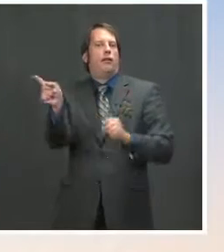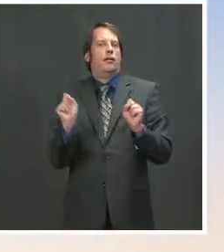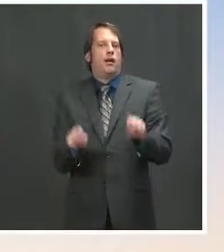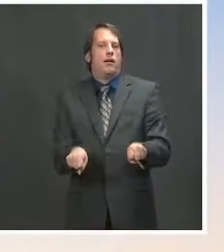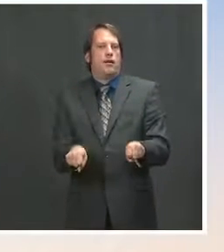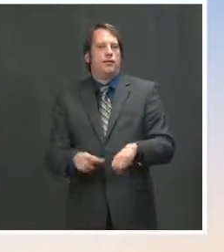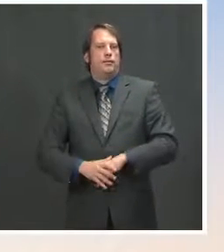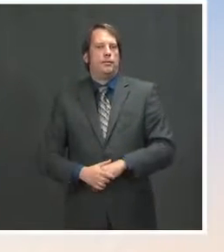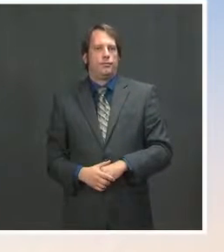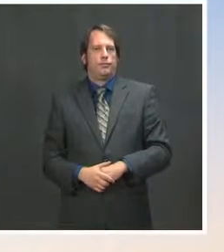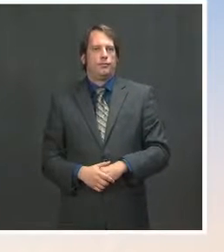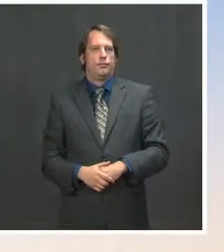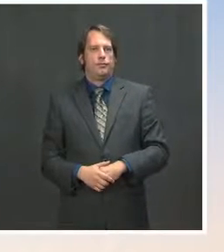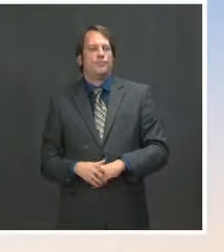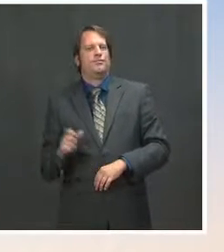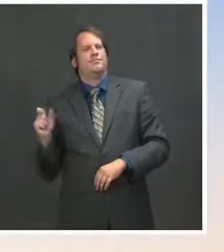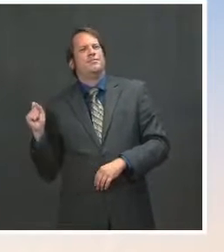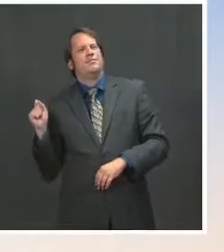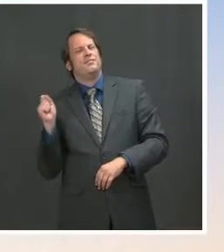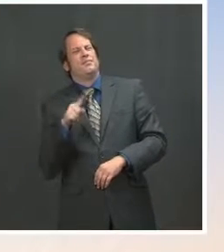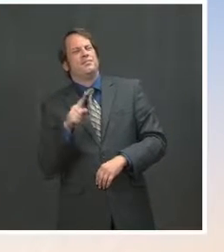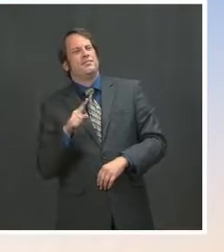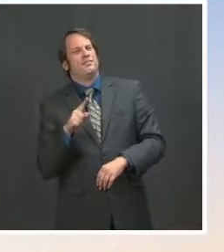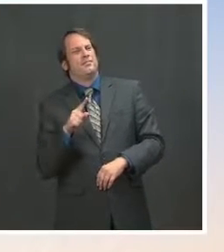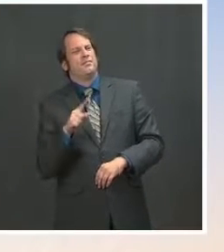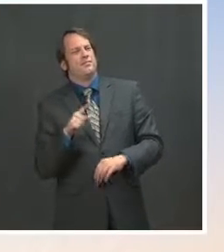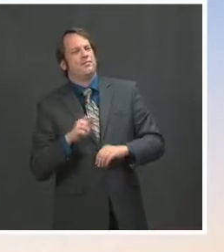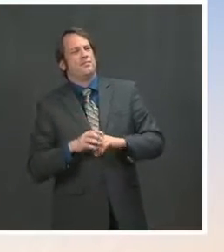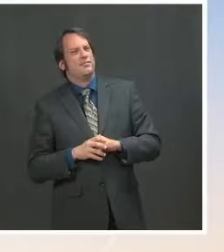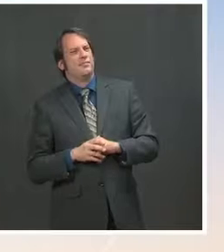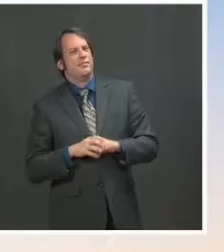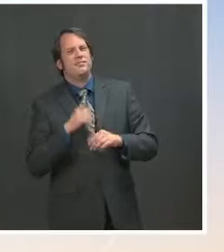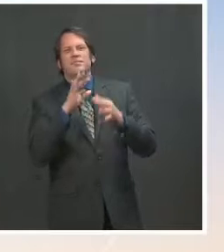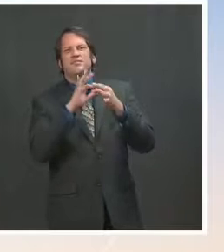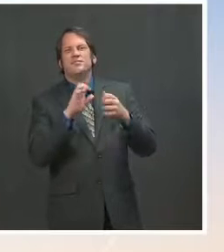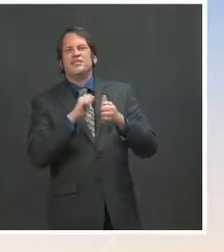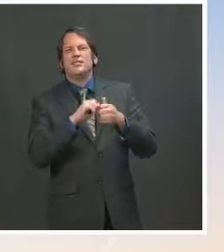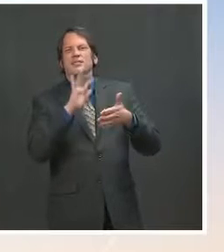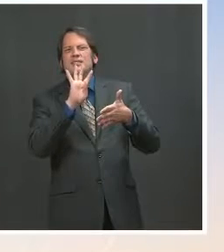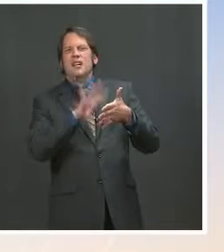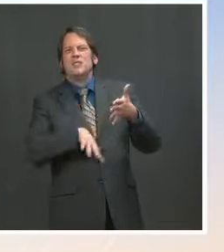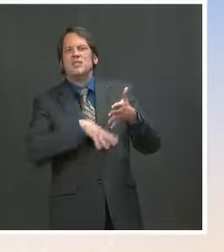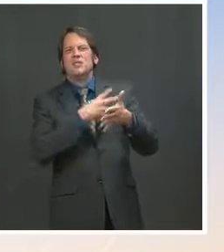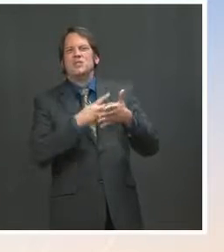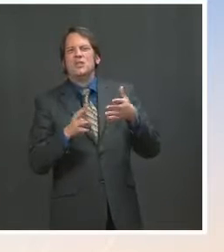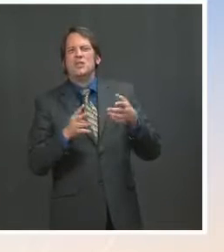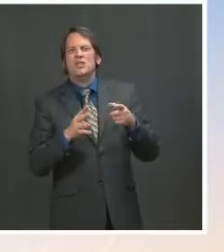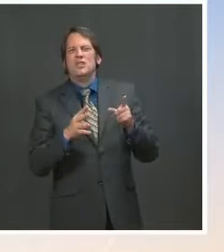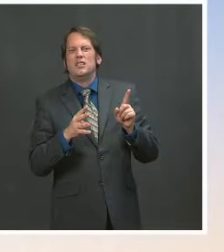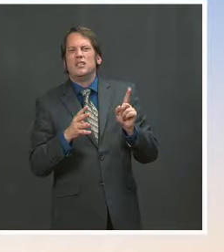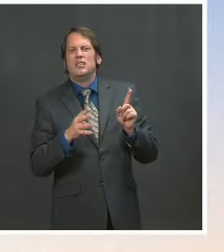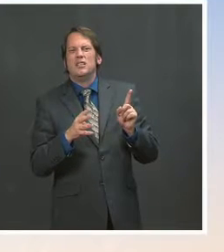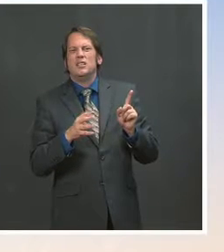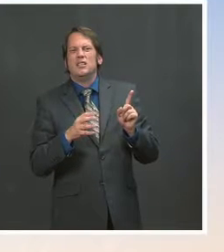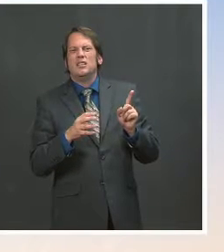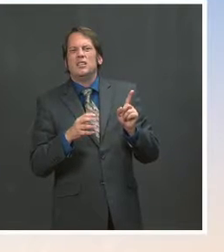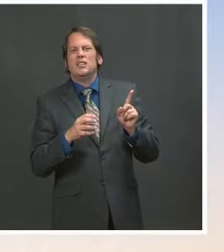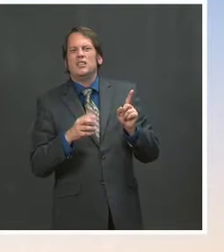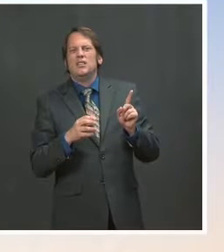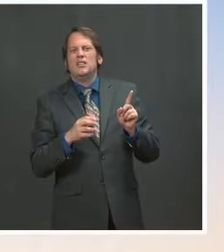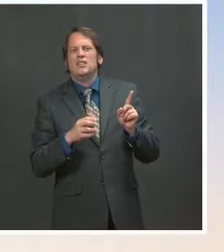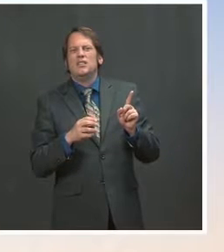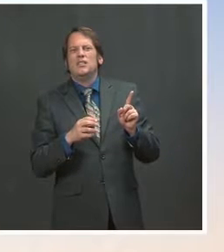that dealt with the COVID pandemic. Mm-hmm. You conducted 32 COVID press briefings, 20 items dealing with the economy and